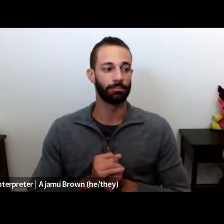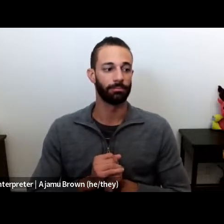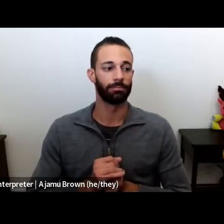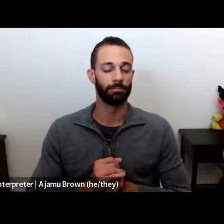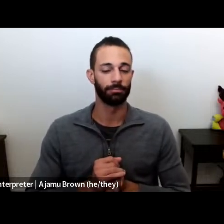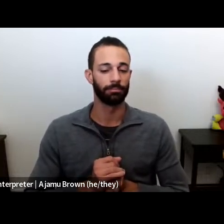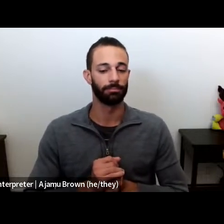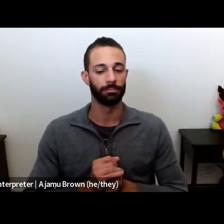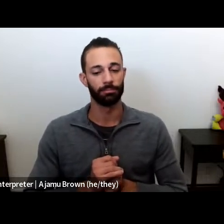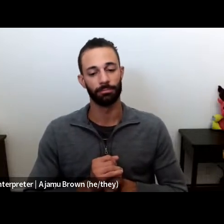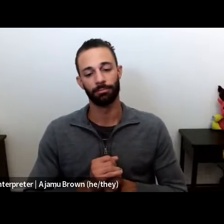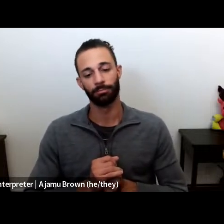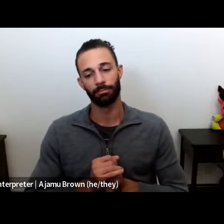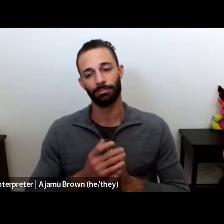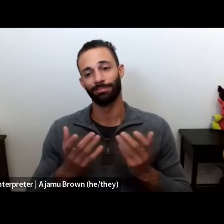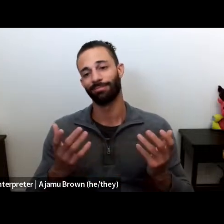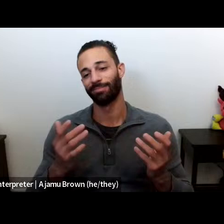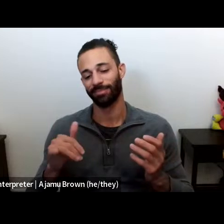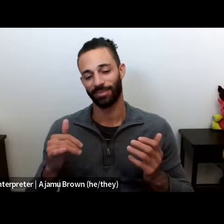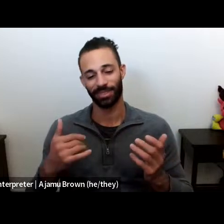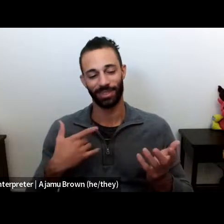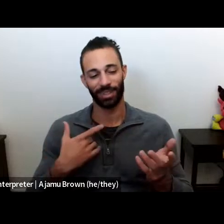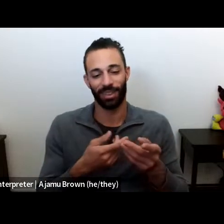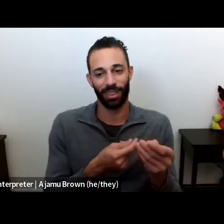That's what I get for teasing.